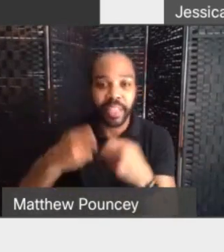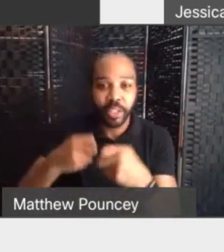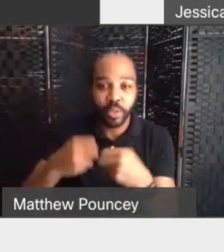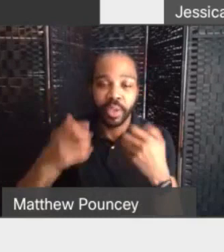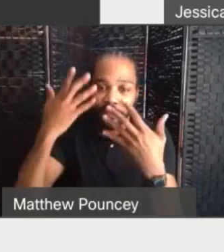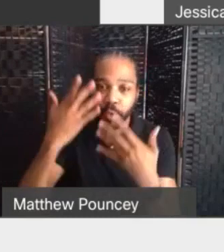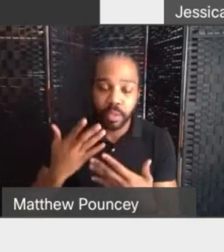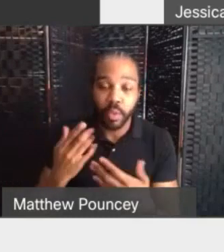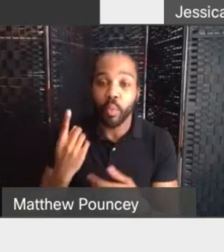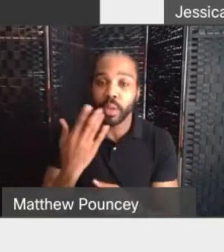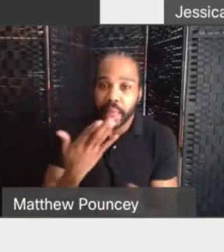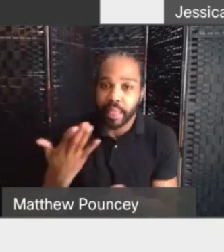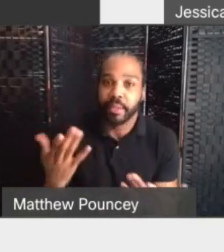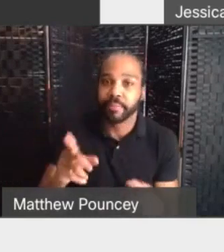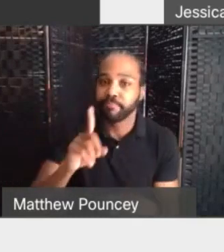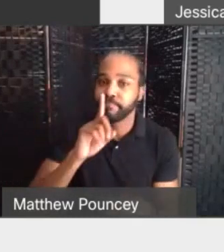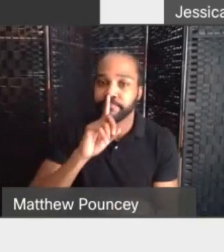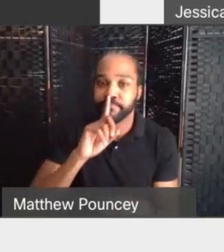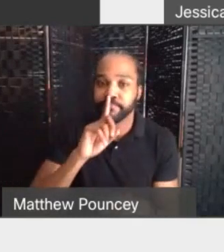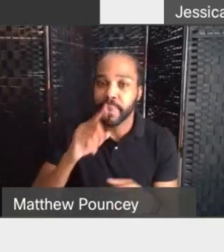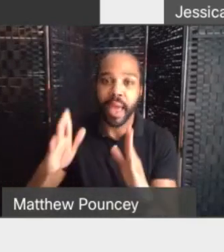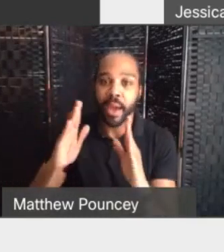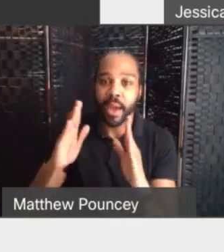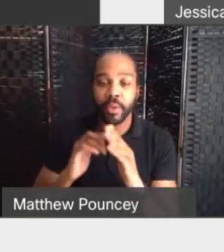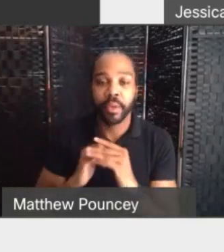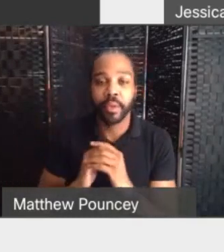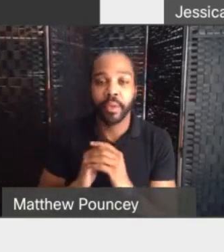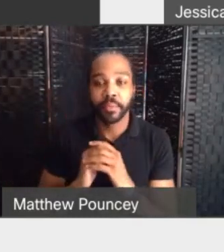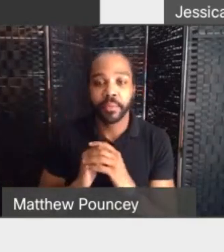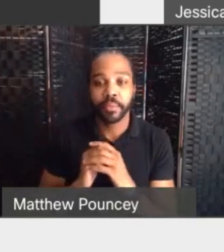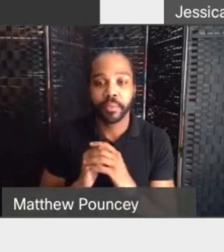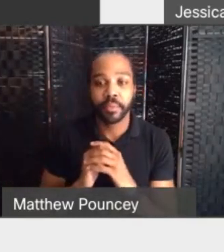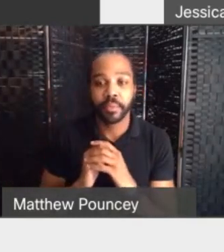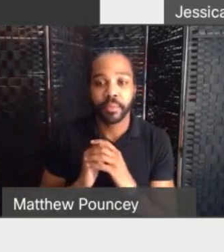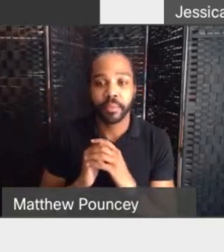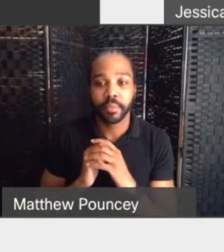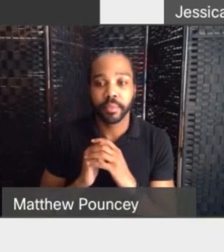Unfortunately, one of the things that was not allowed is